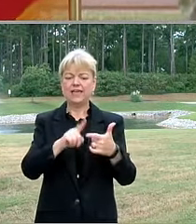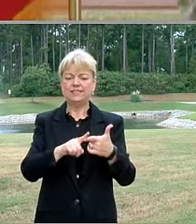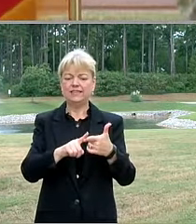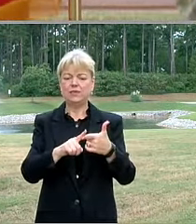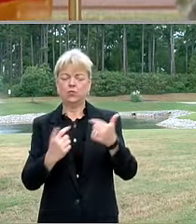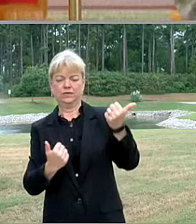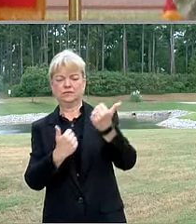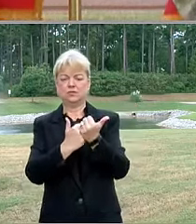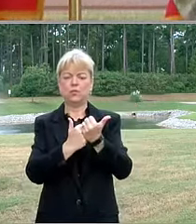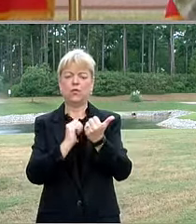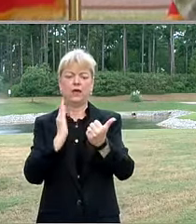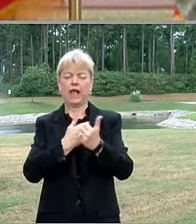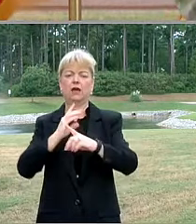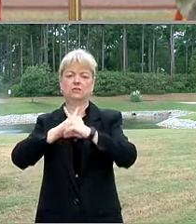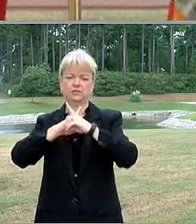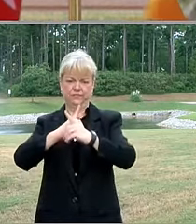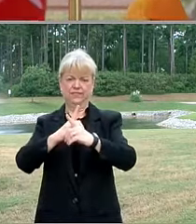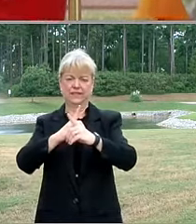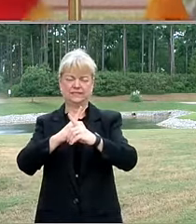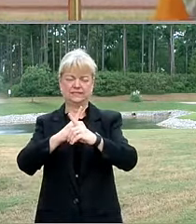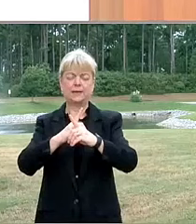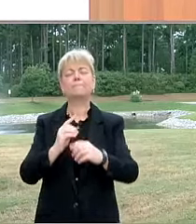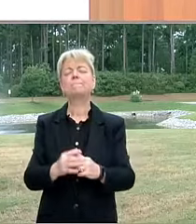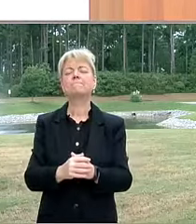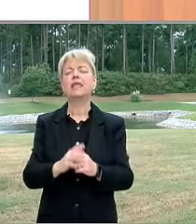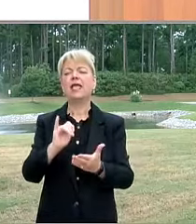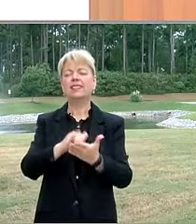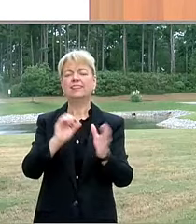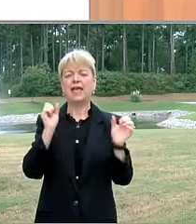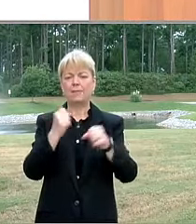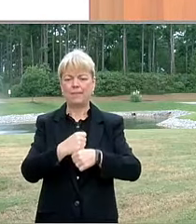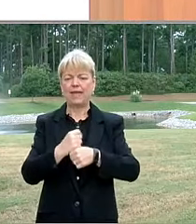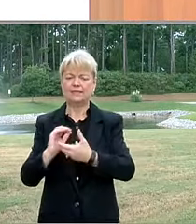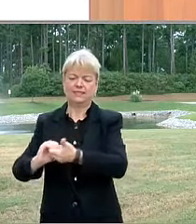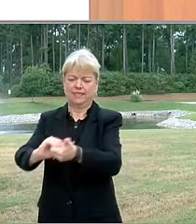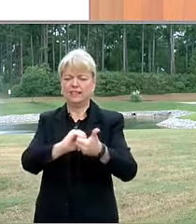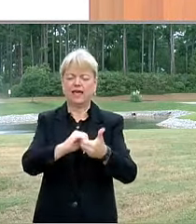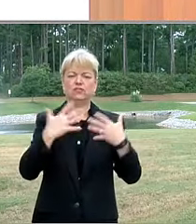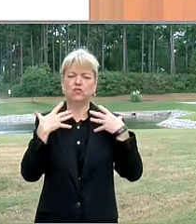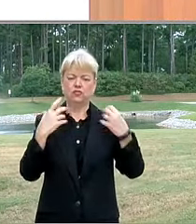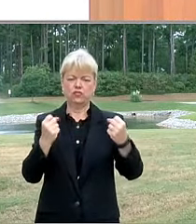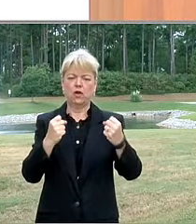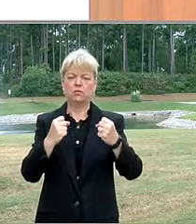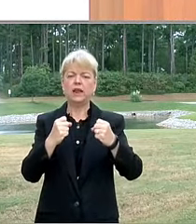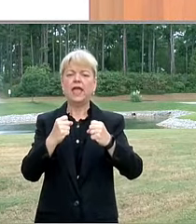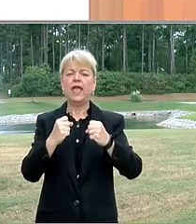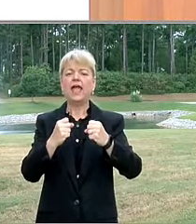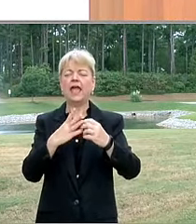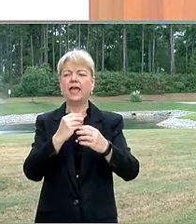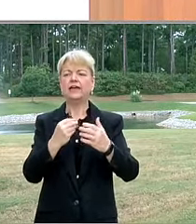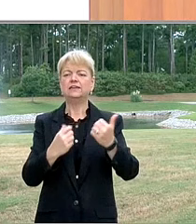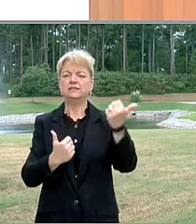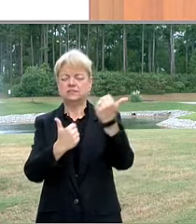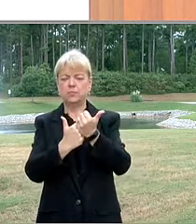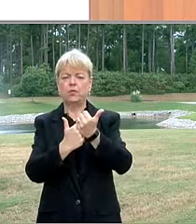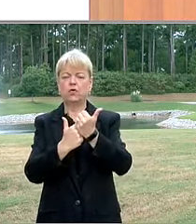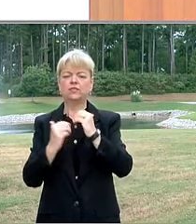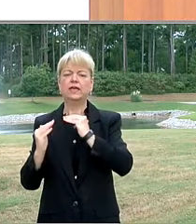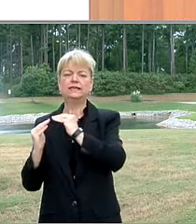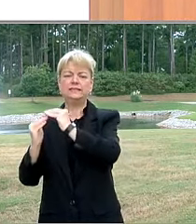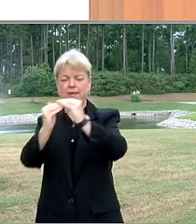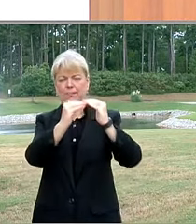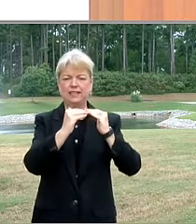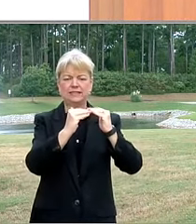we enhance interoperability between our forces. That makes the alliance strong, it promotes stability, and deters aggression. And then if